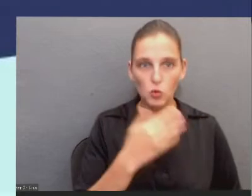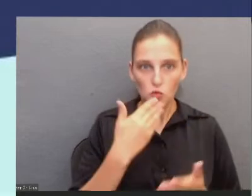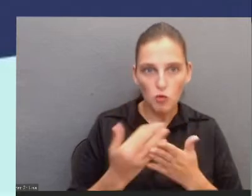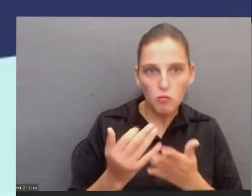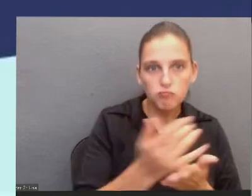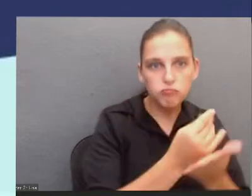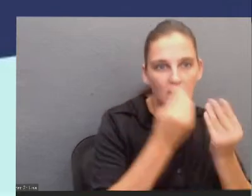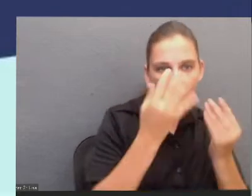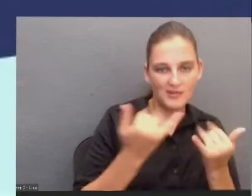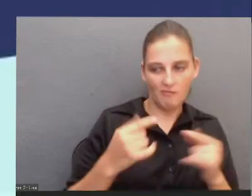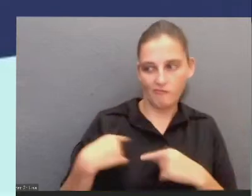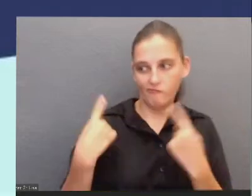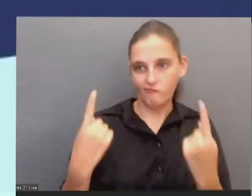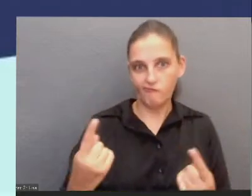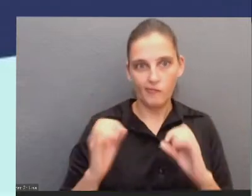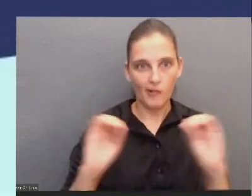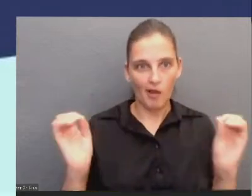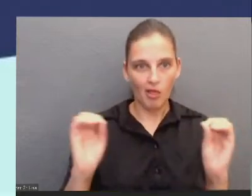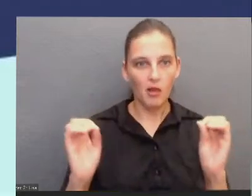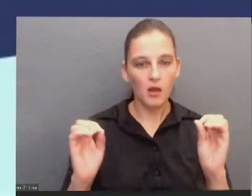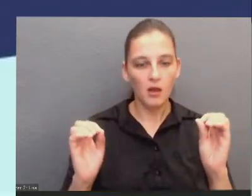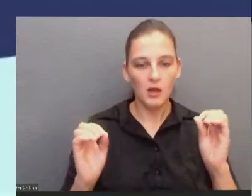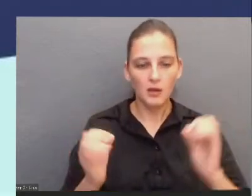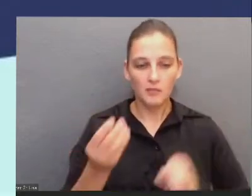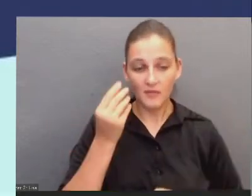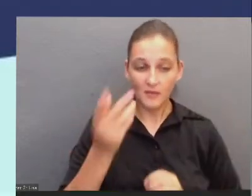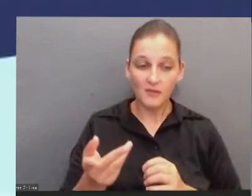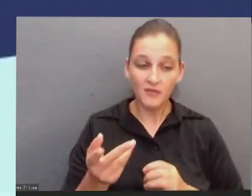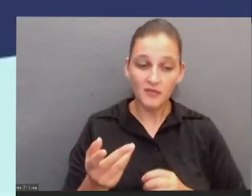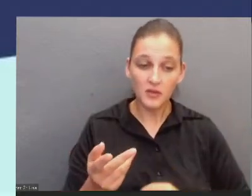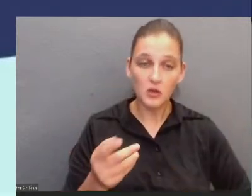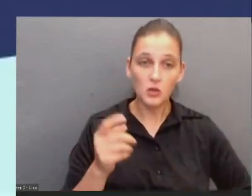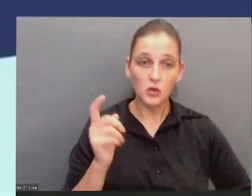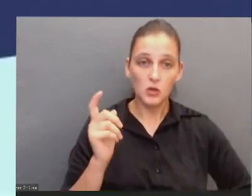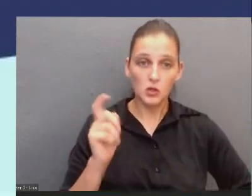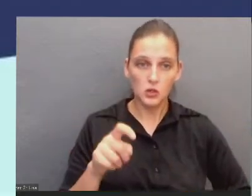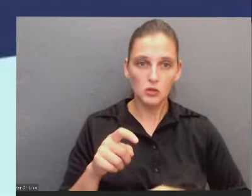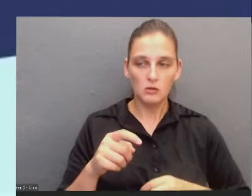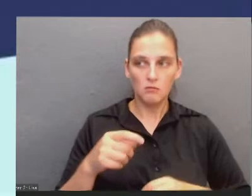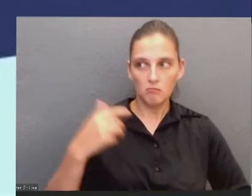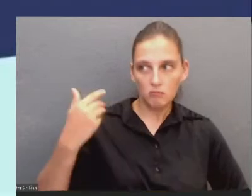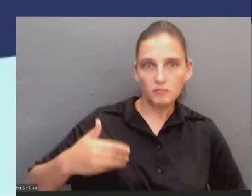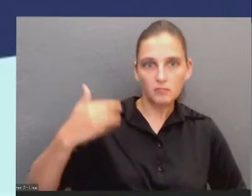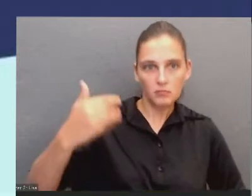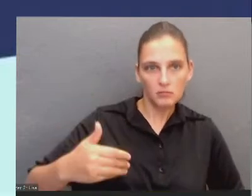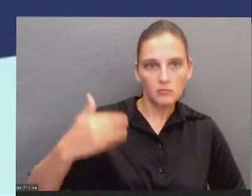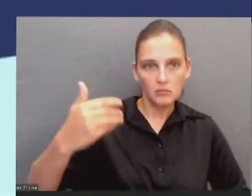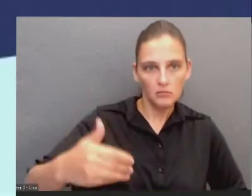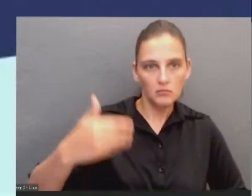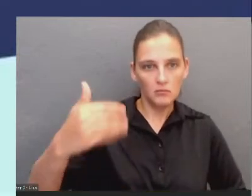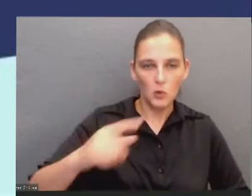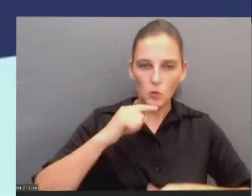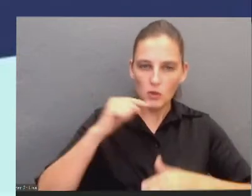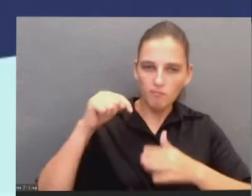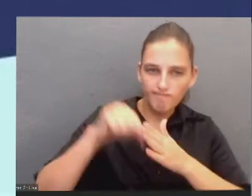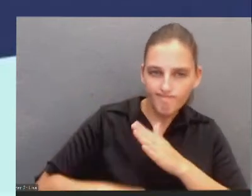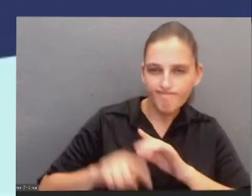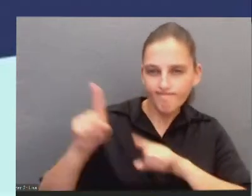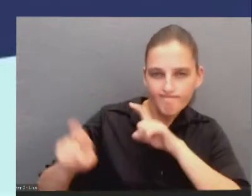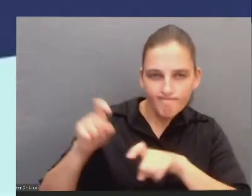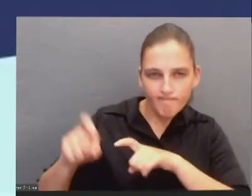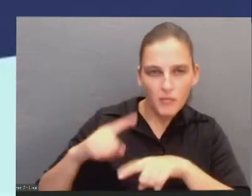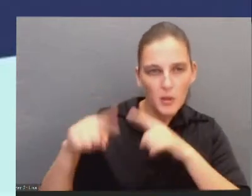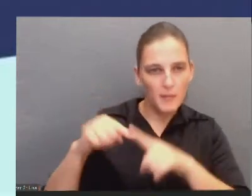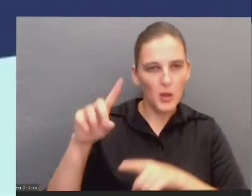data, just recognize it would be helpful to have regular deep dives around disability data, like the supplement